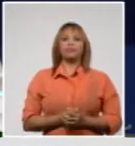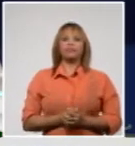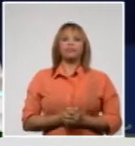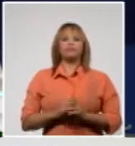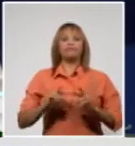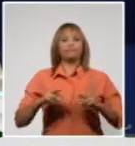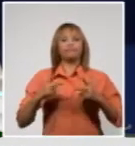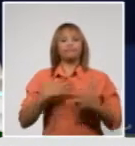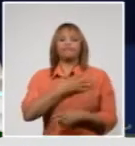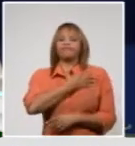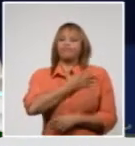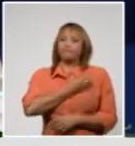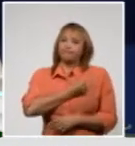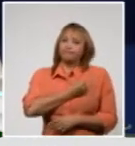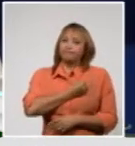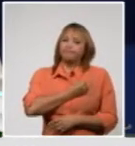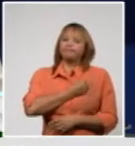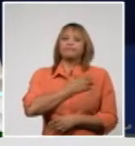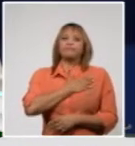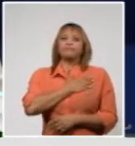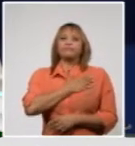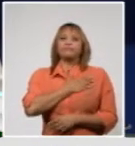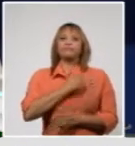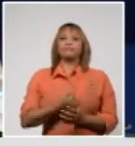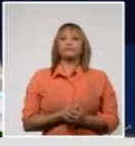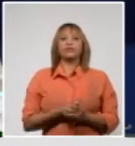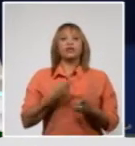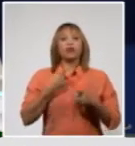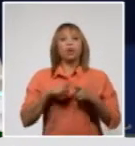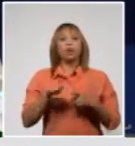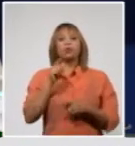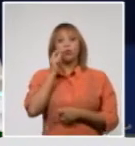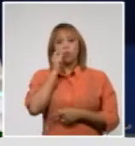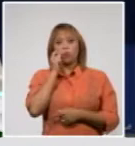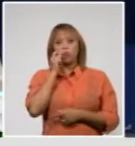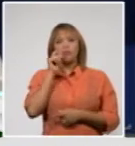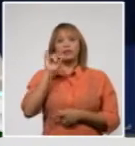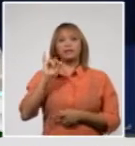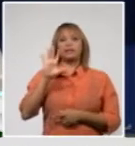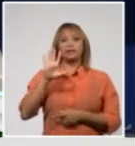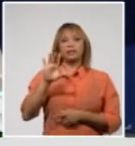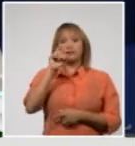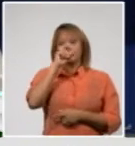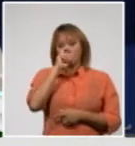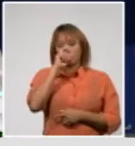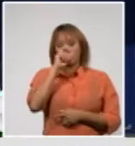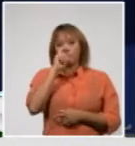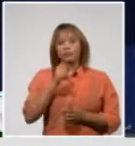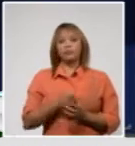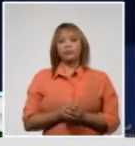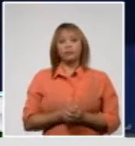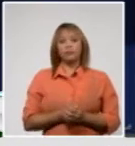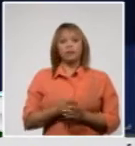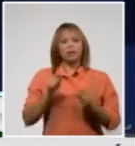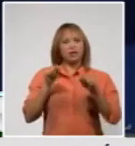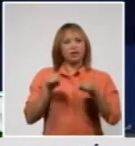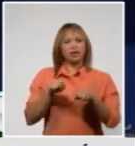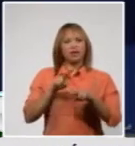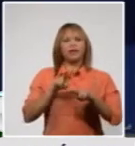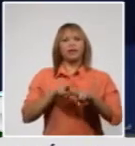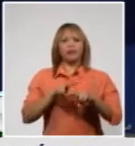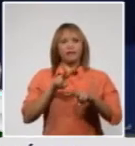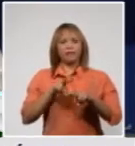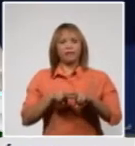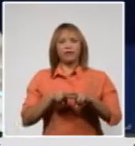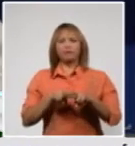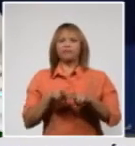our condolences. The other patient was a 65-year-old man, also